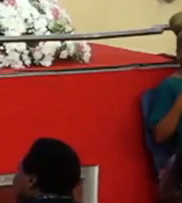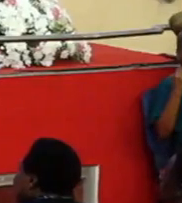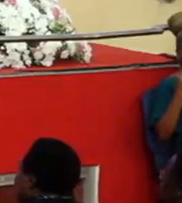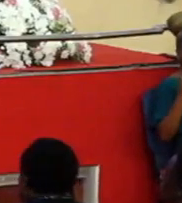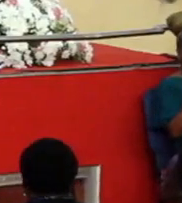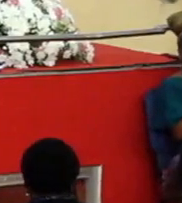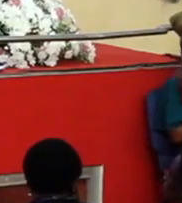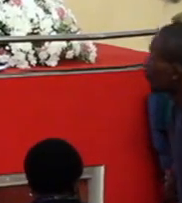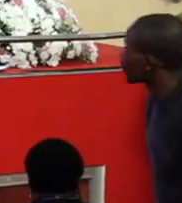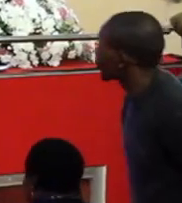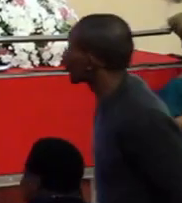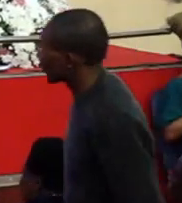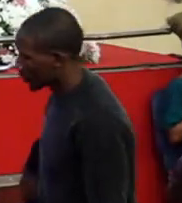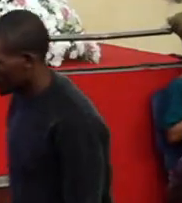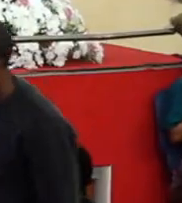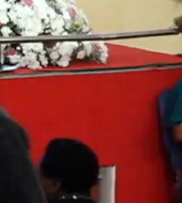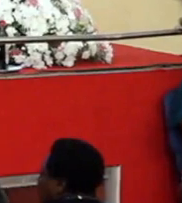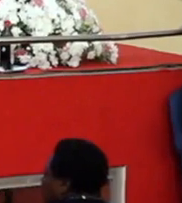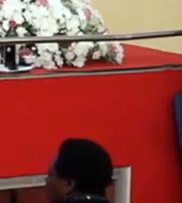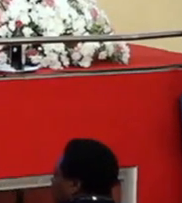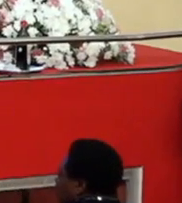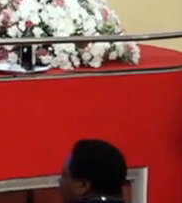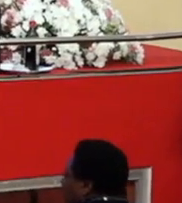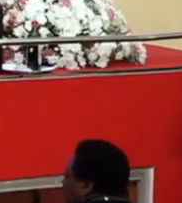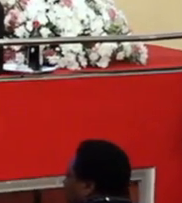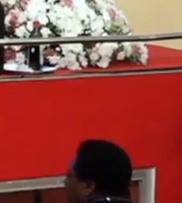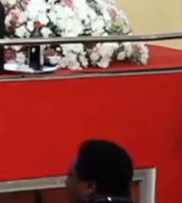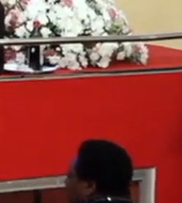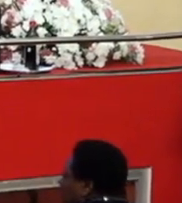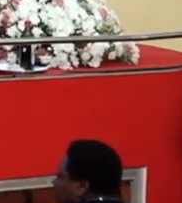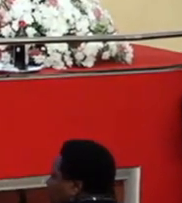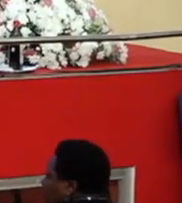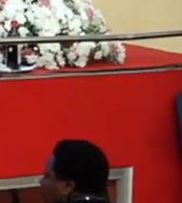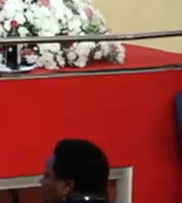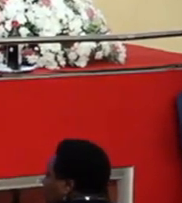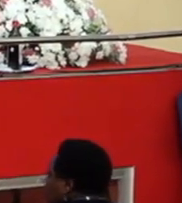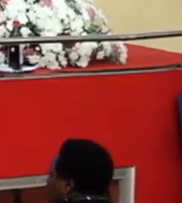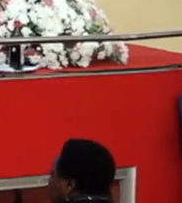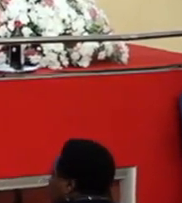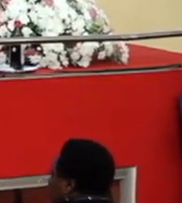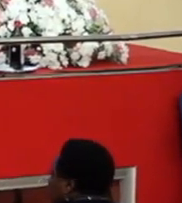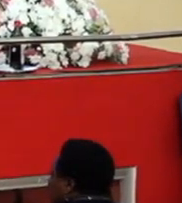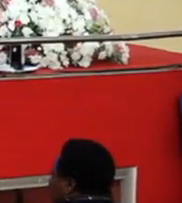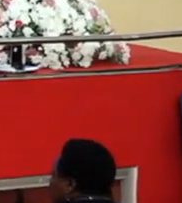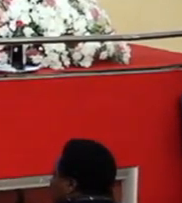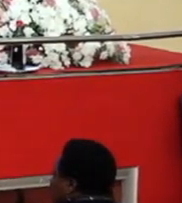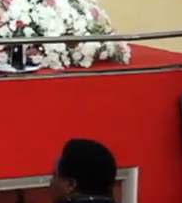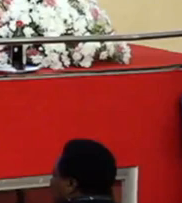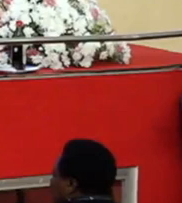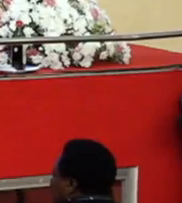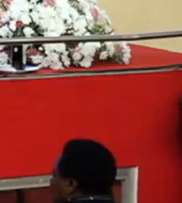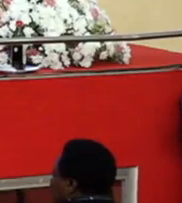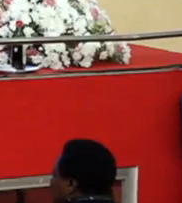I forgot my gift I want to give. Nilisahau zawadi yangu ambayo nataka. It's standing here outside. Iko